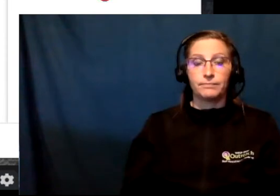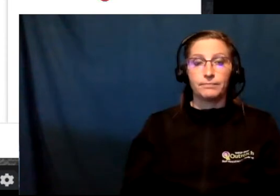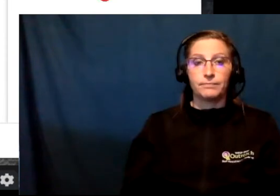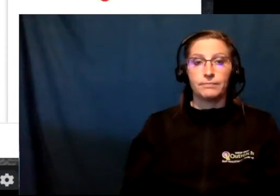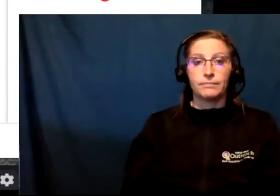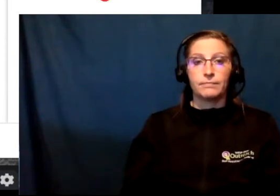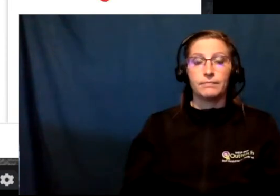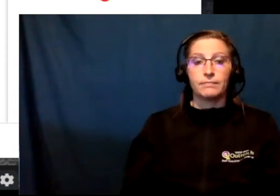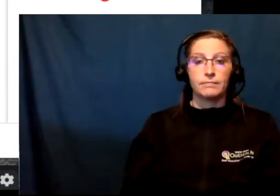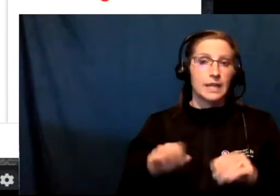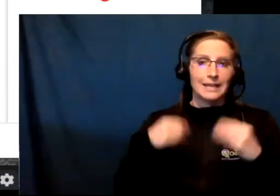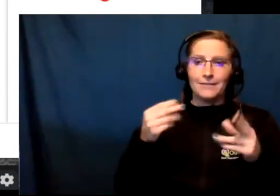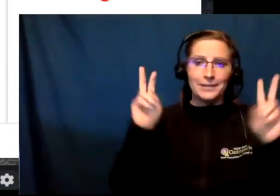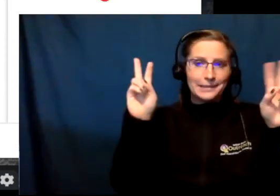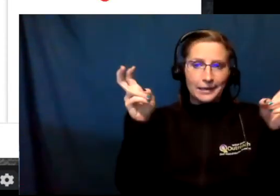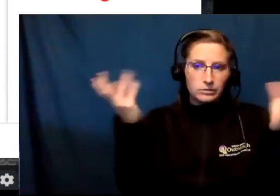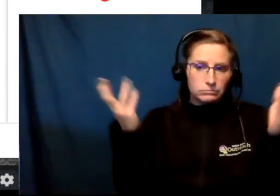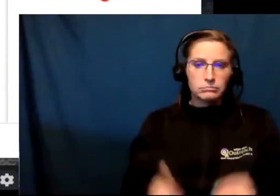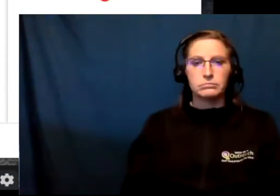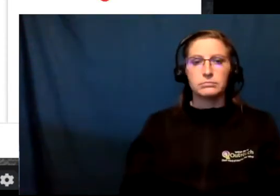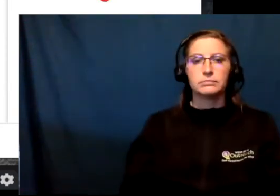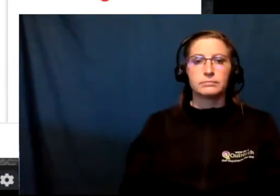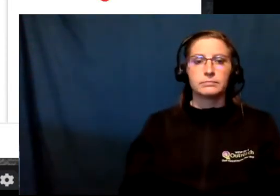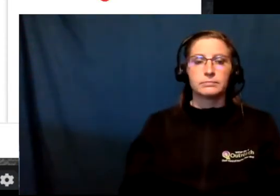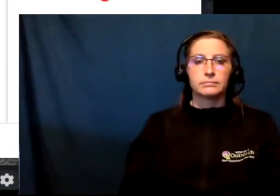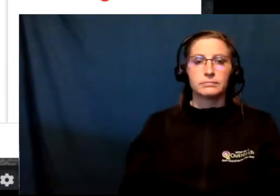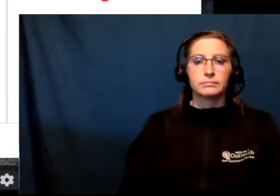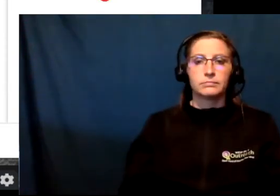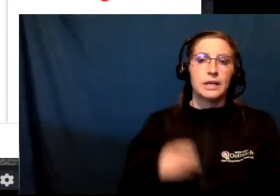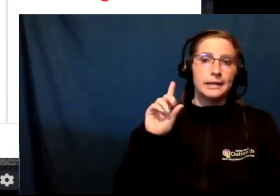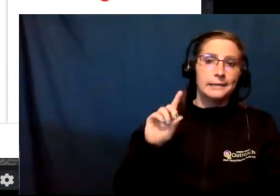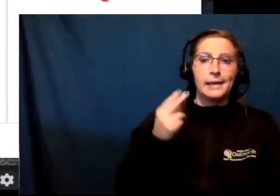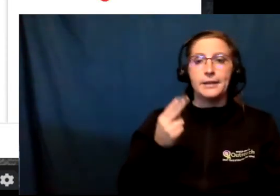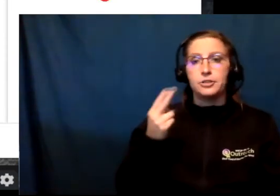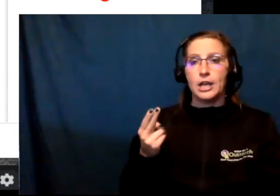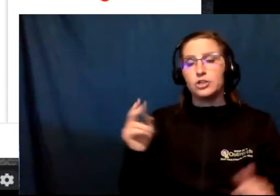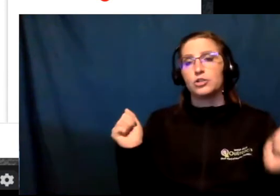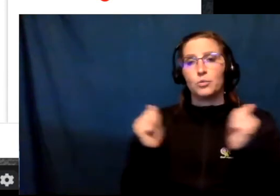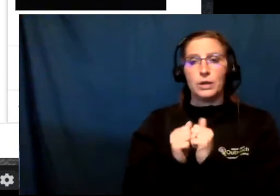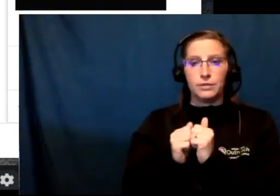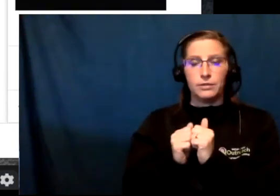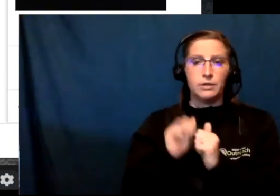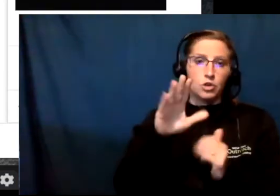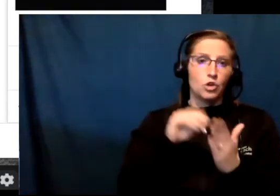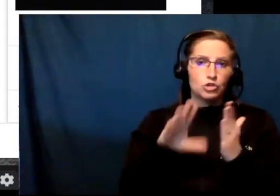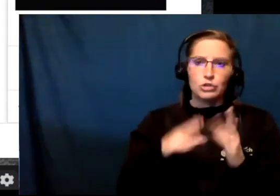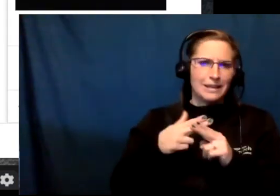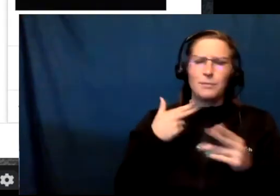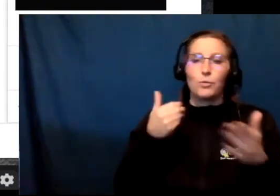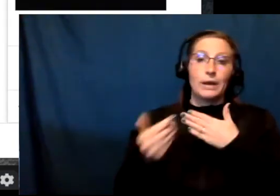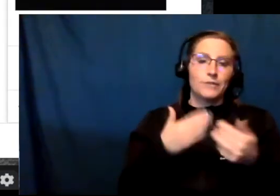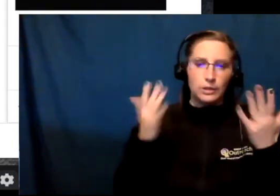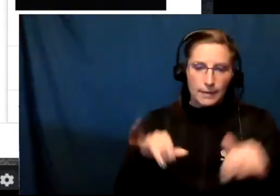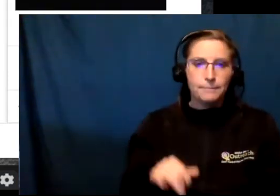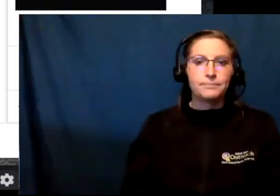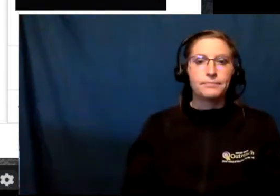and you give it a title. So I would say like DHH with your student's name or whatnot. You